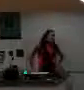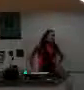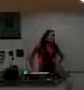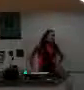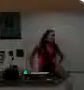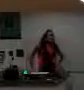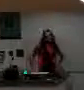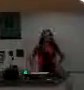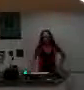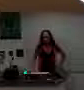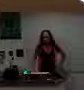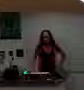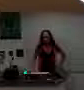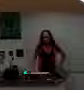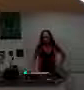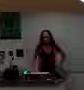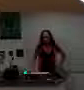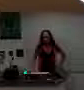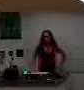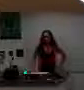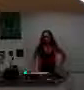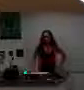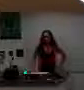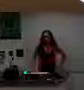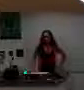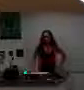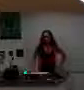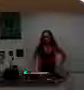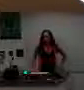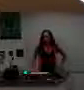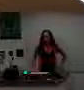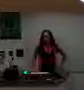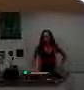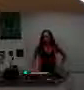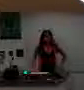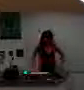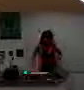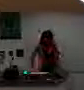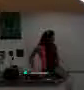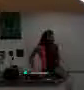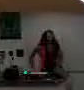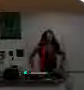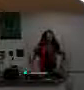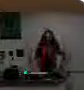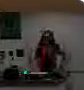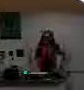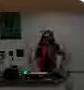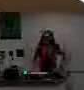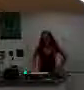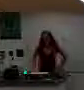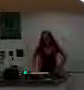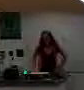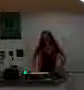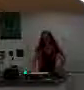wealth inequalities, that mobile phones are not the solution to overcome wealth inequalities around the world. And this is worrying because this is actually a policy that